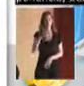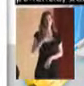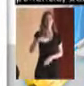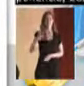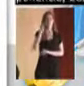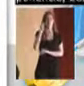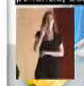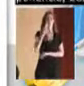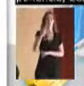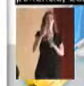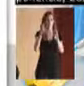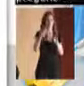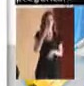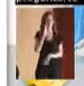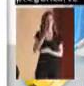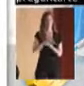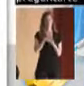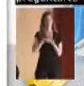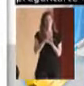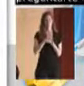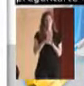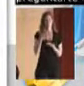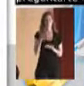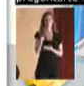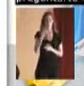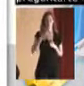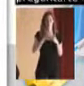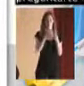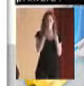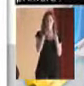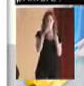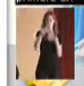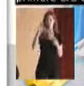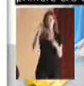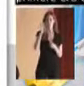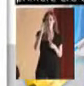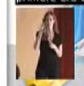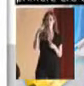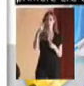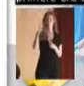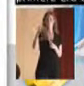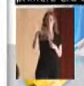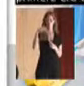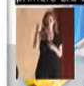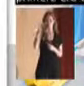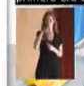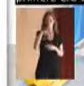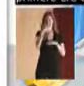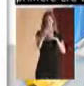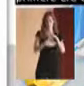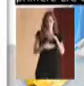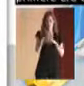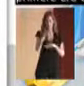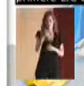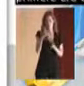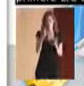It's fascinating. But I also wanted to ask you something about, first of all, the resolution. I imagine that there